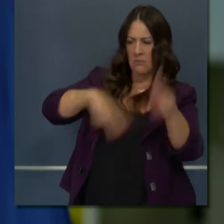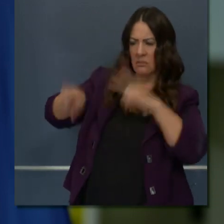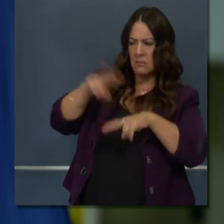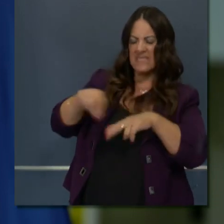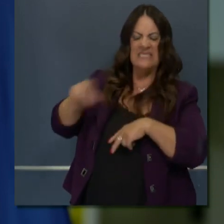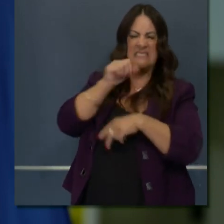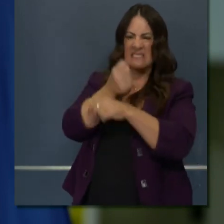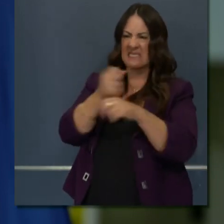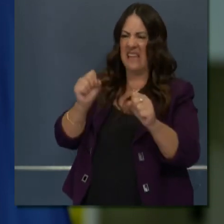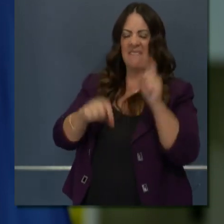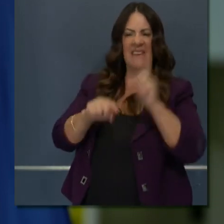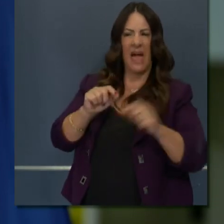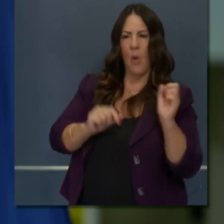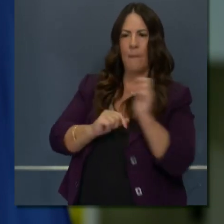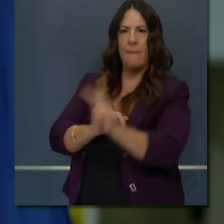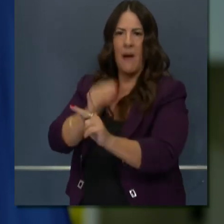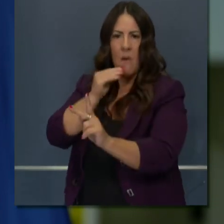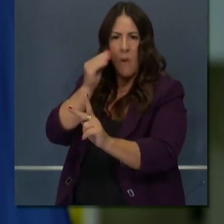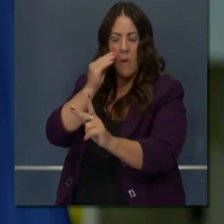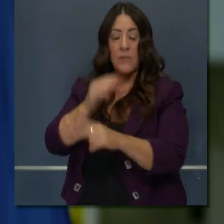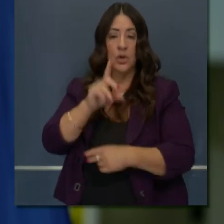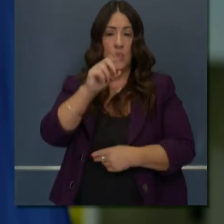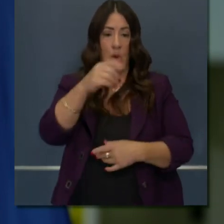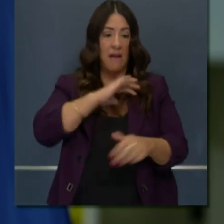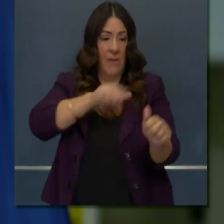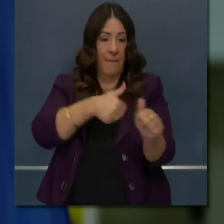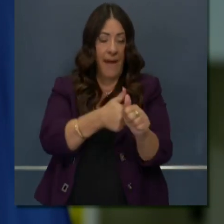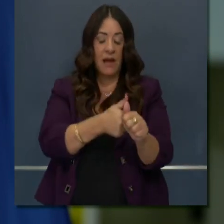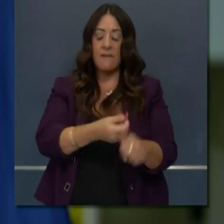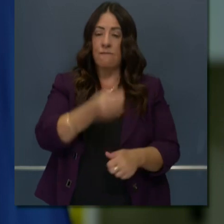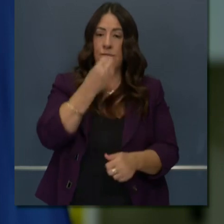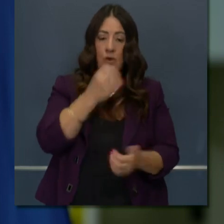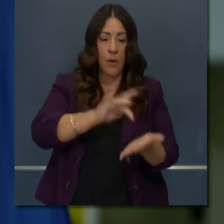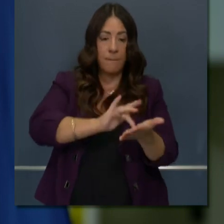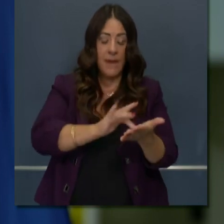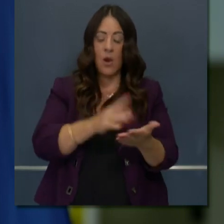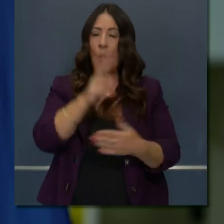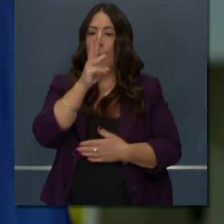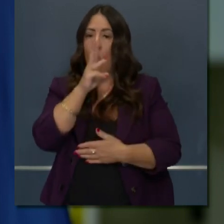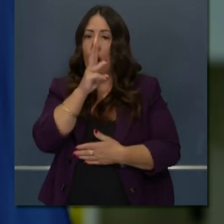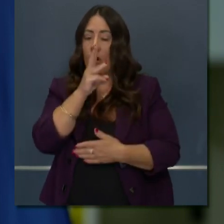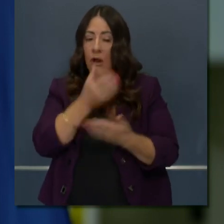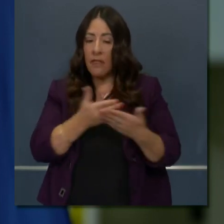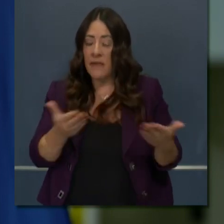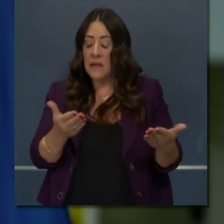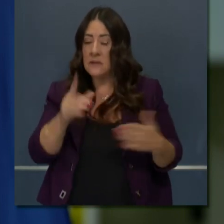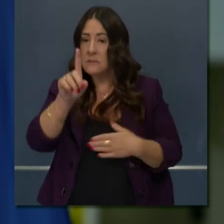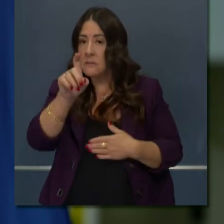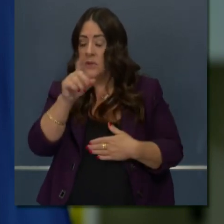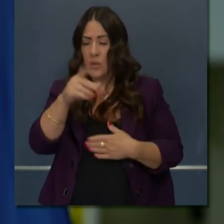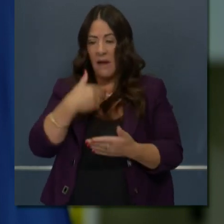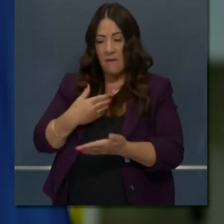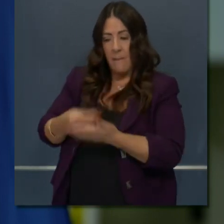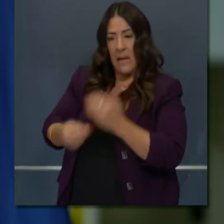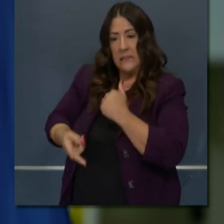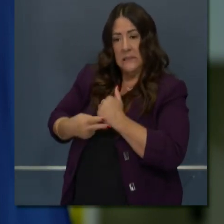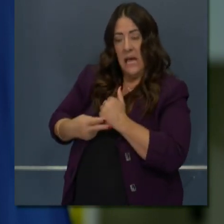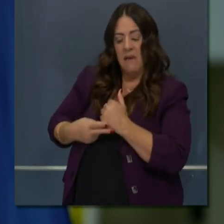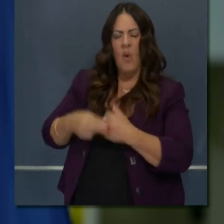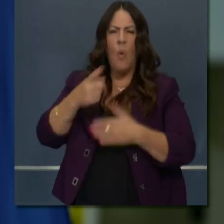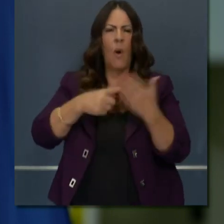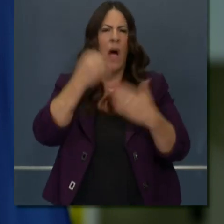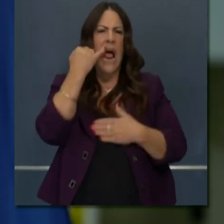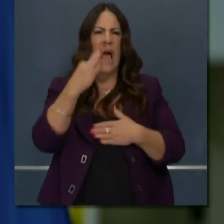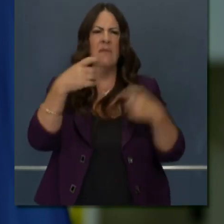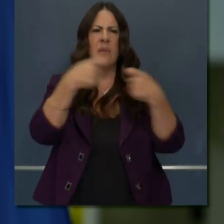in? Do you have water? Do you have medical supplies? Do you have money? The power might be down for several days, so you